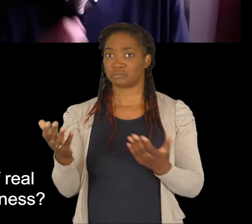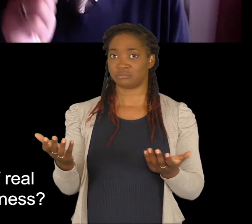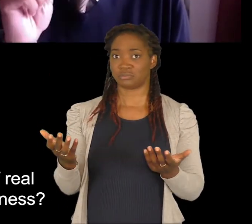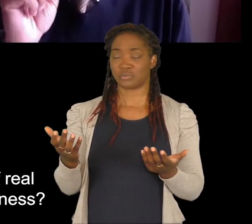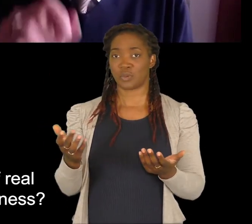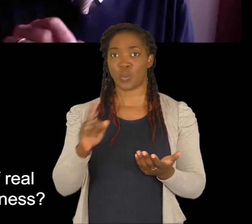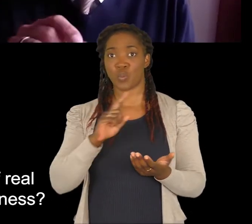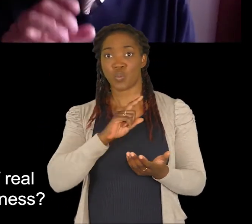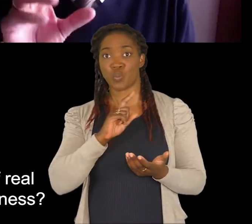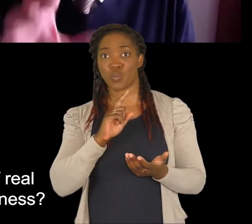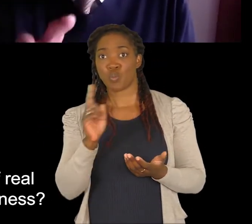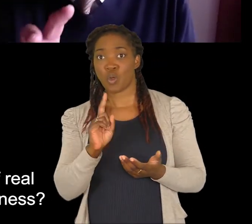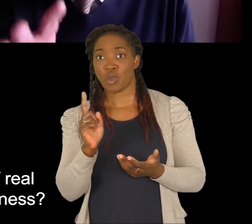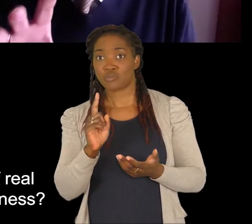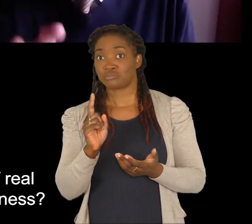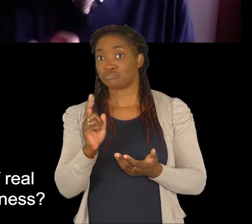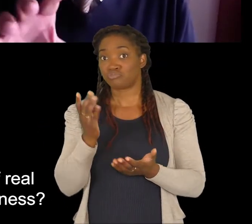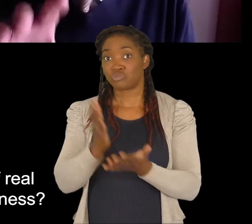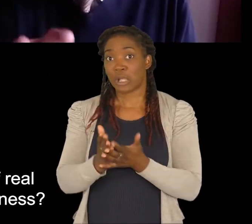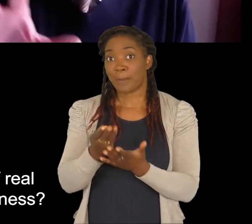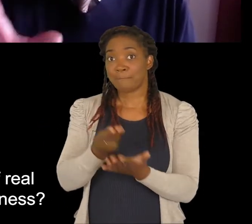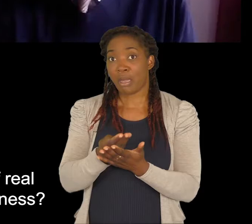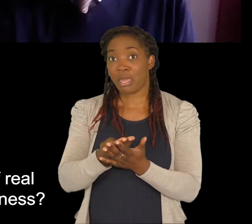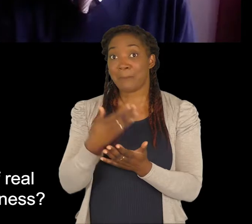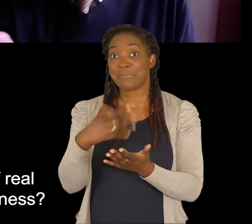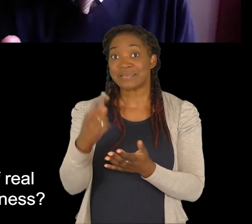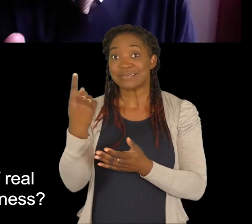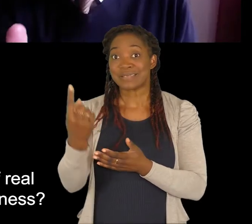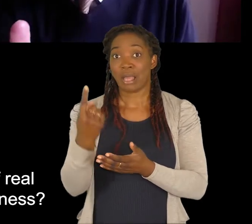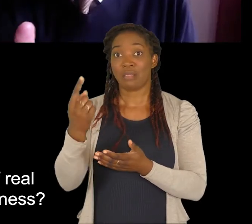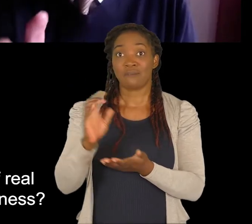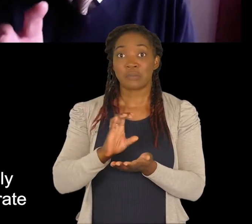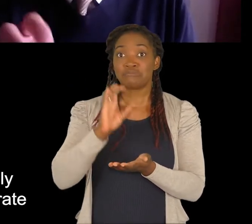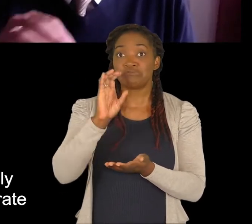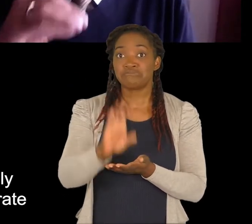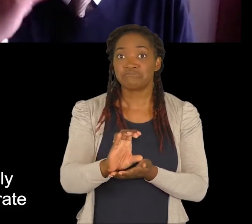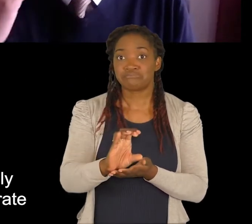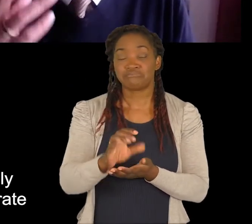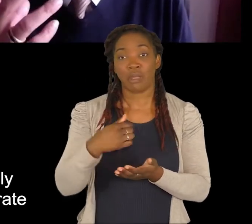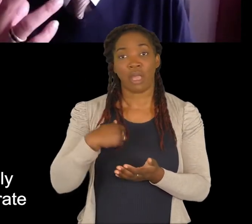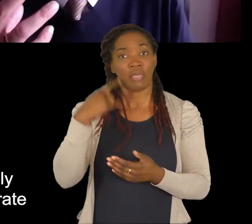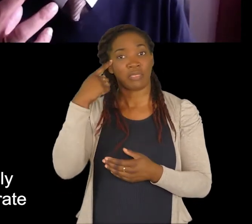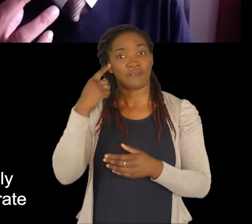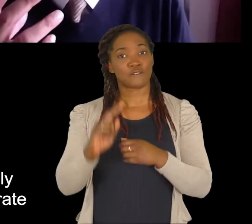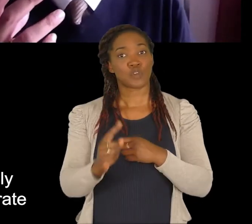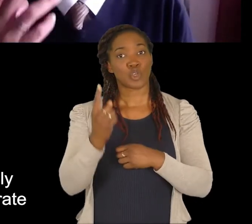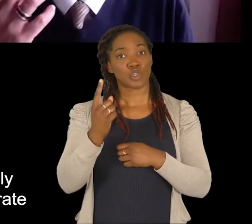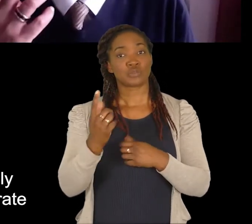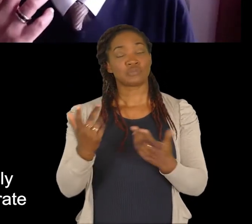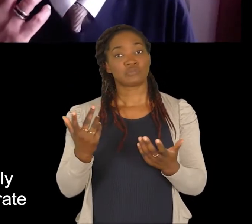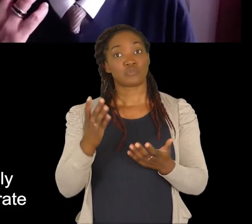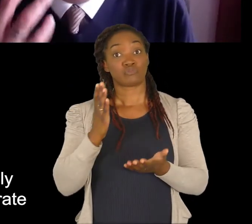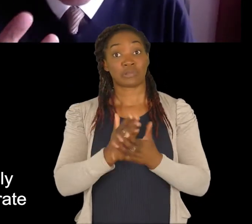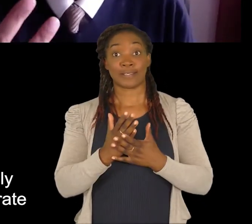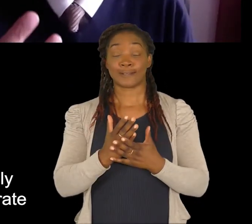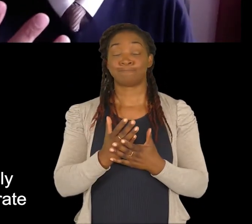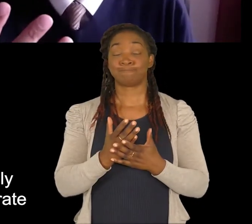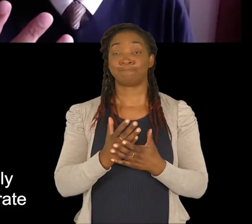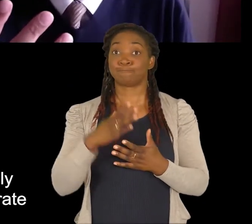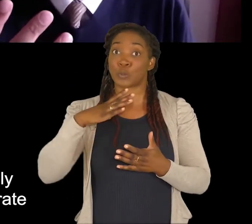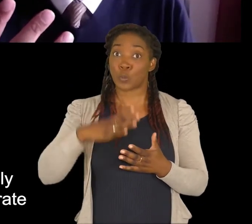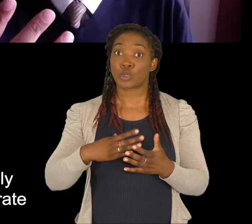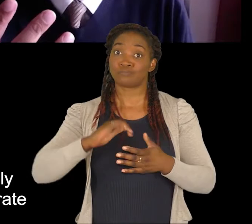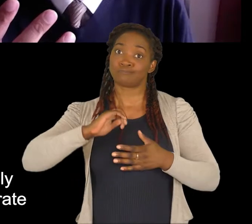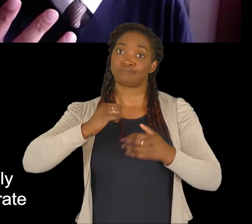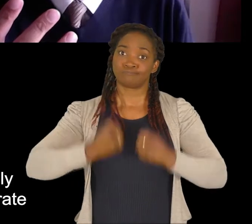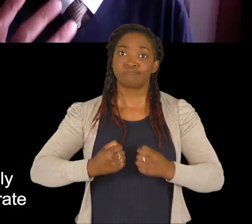you know, what element of real cash or real money have you put into the business? So I would think, first of all, if you're really serious